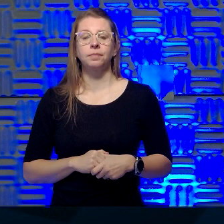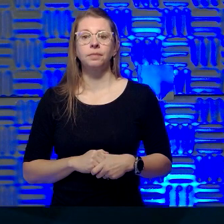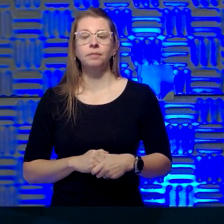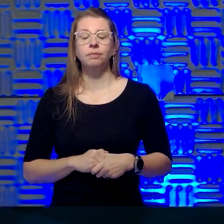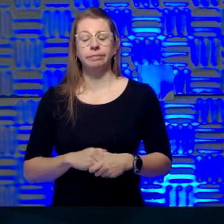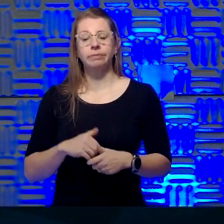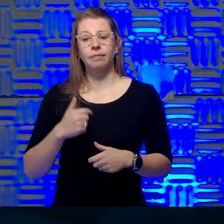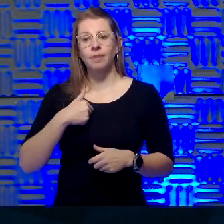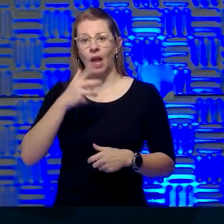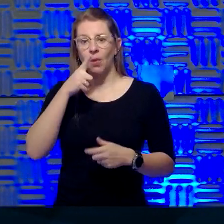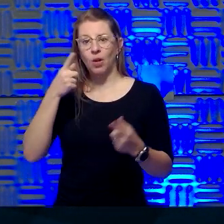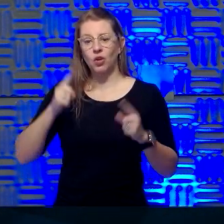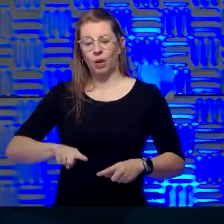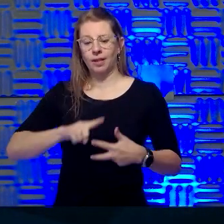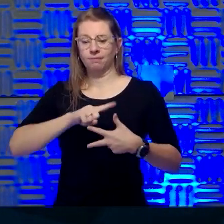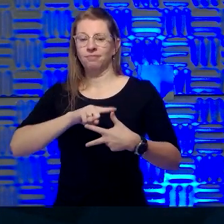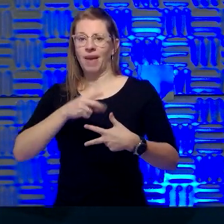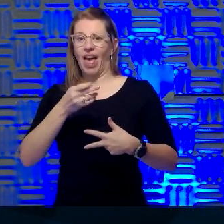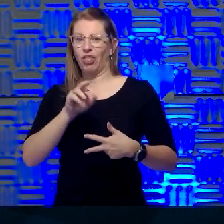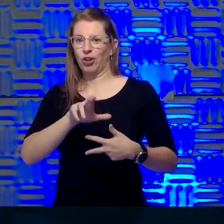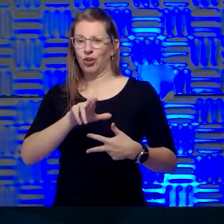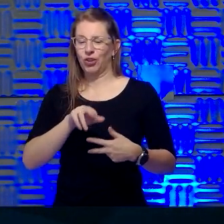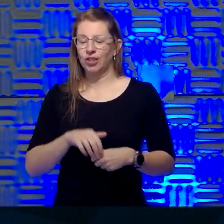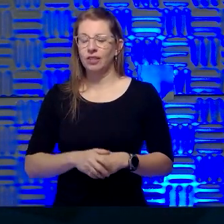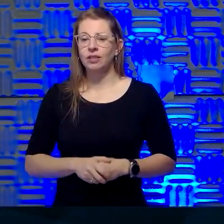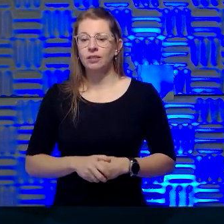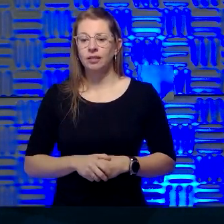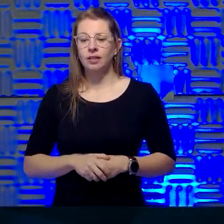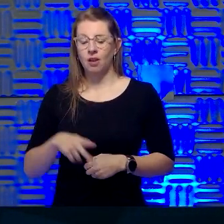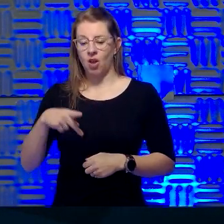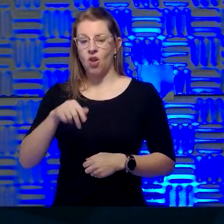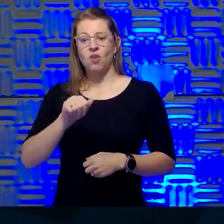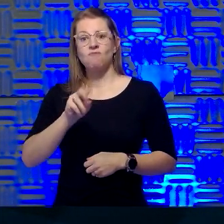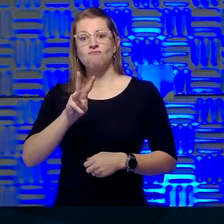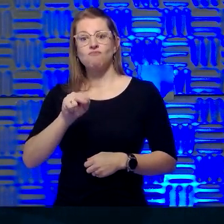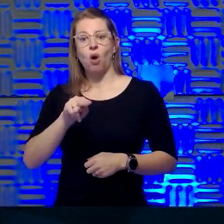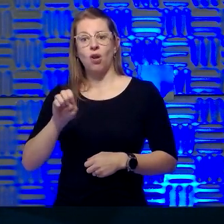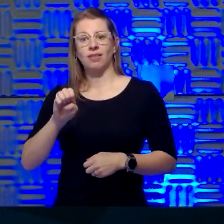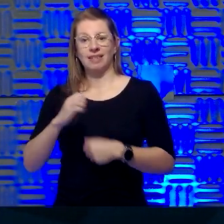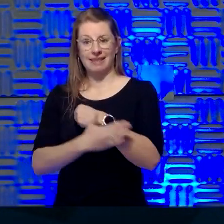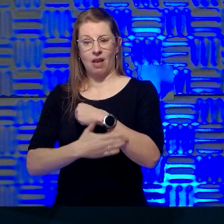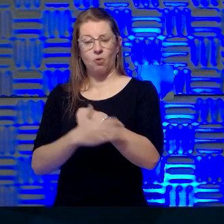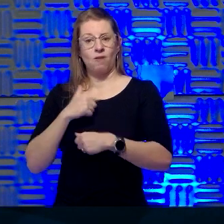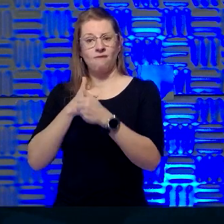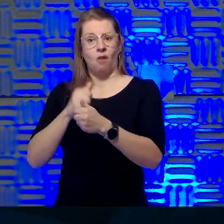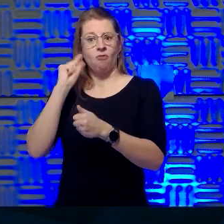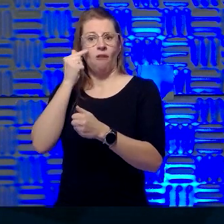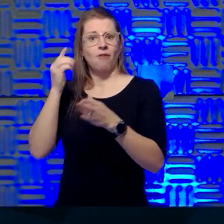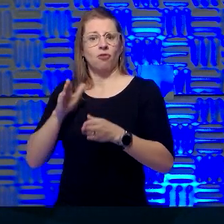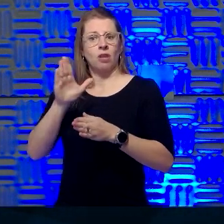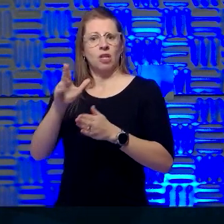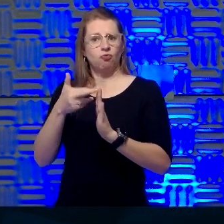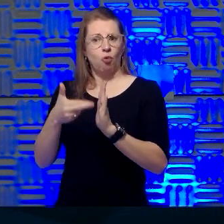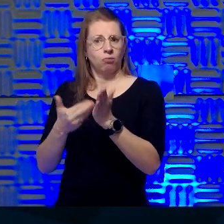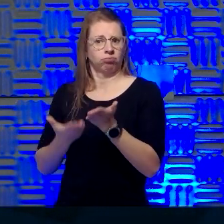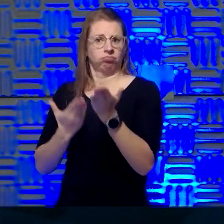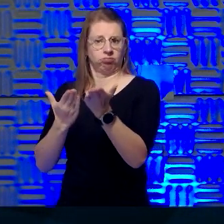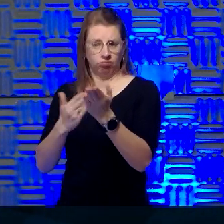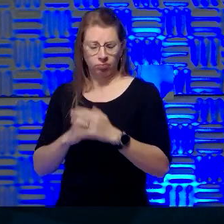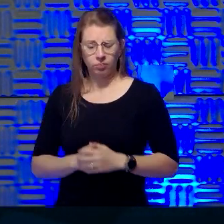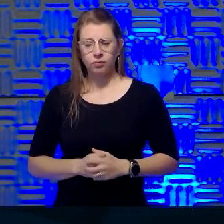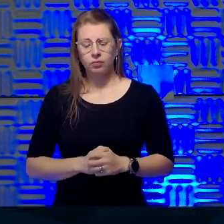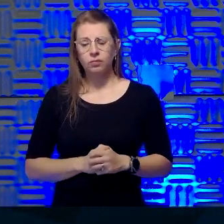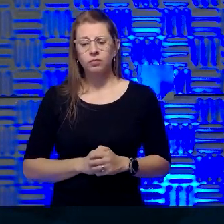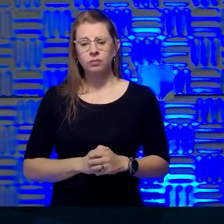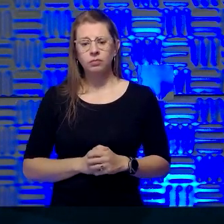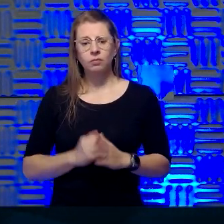I would agree with Heather, is that we in Pawnee County are following the governor's guideline, and hopefully if the